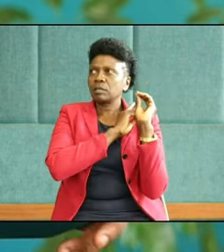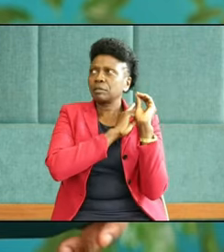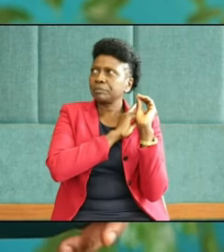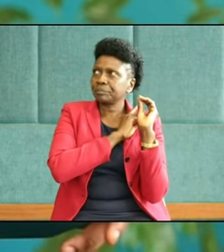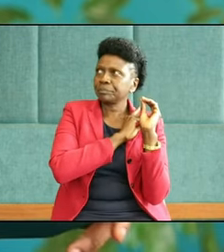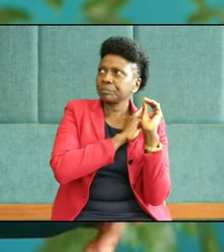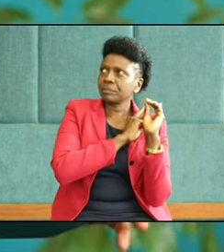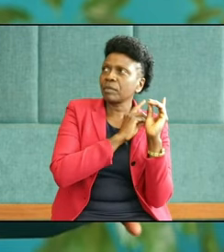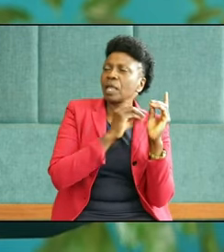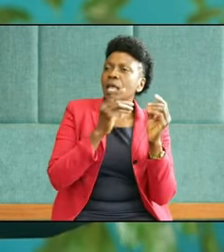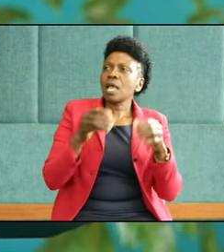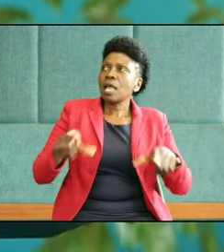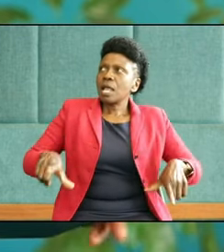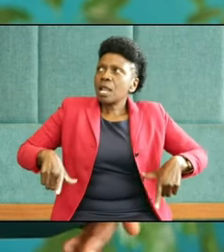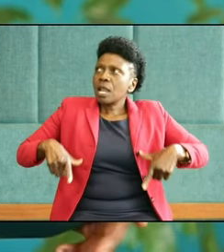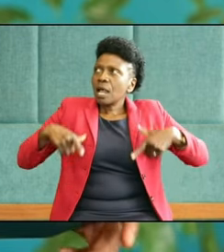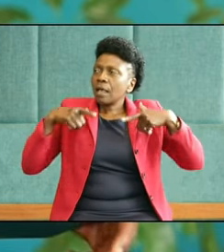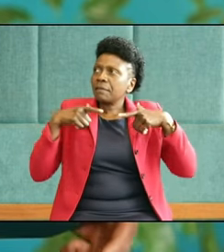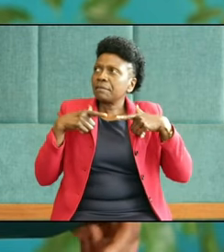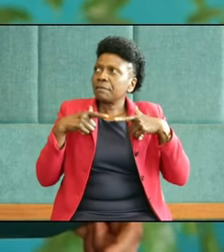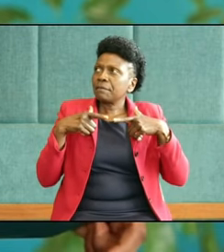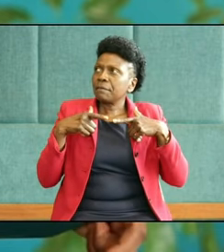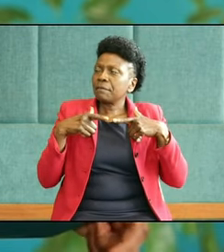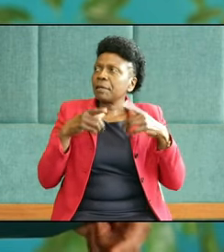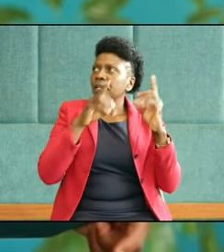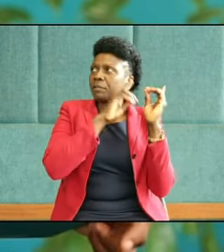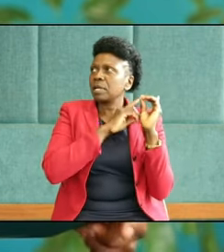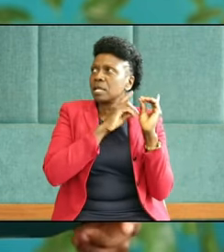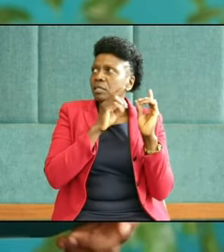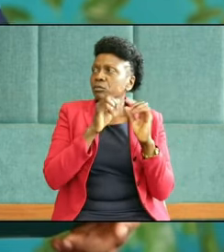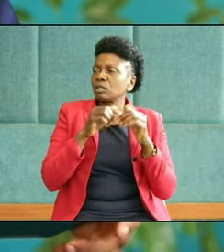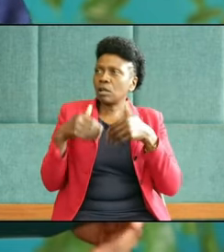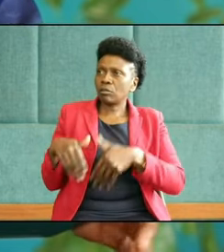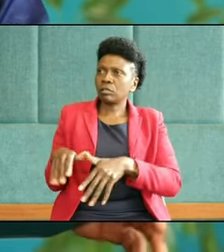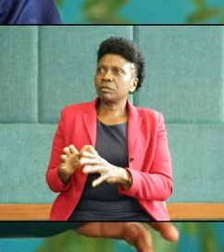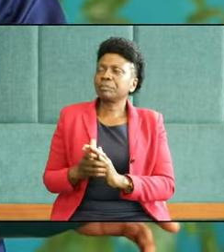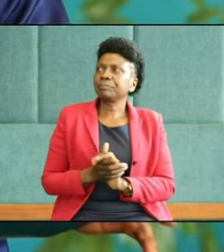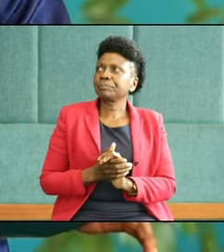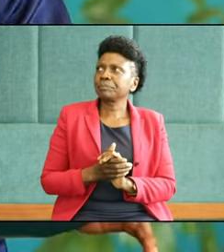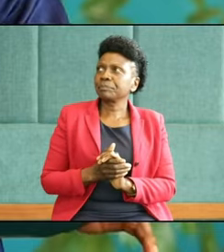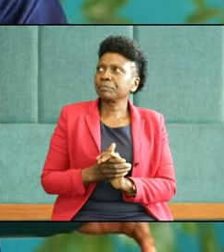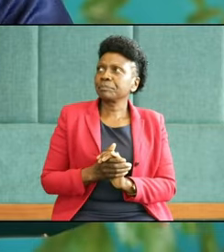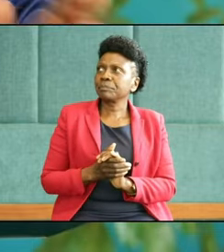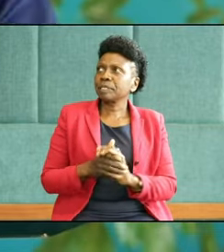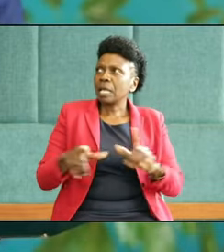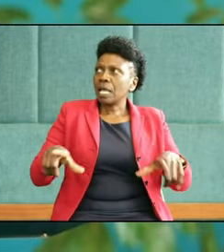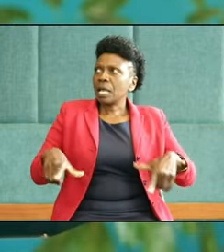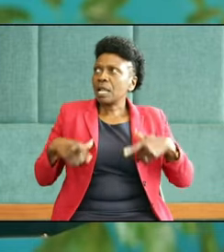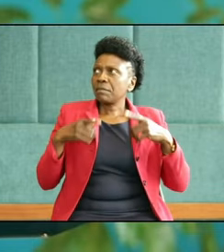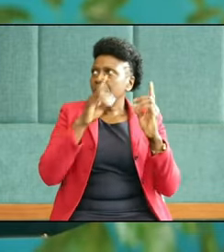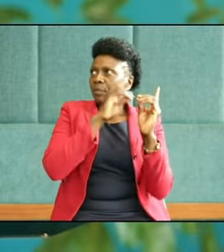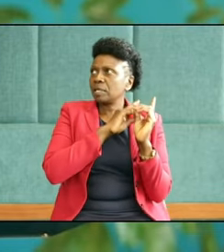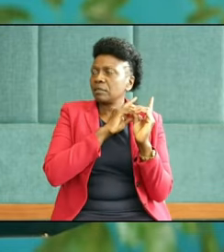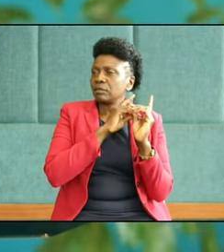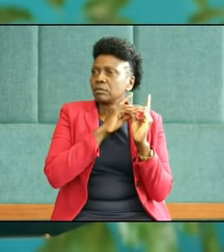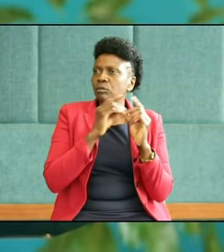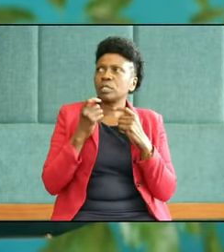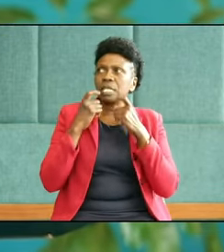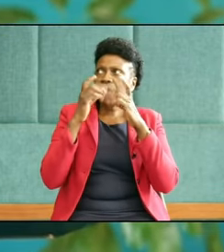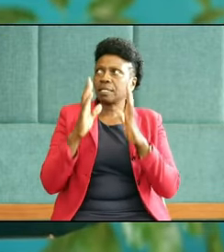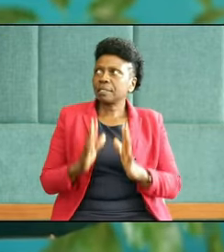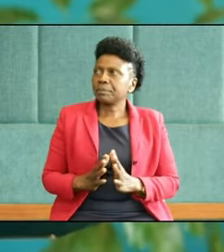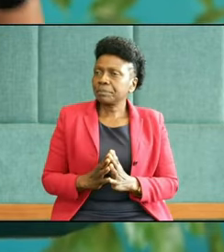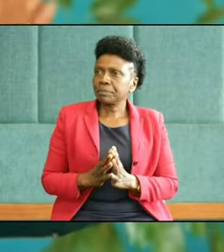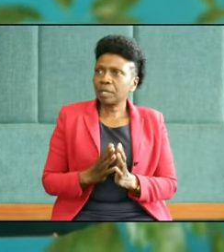A Lifeline to the Lost. Hooked on Hope. Subheading, A Lifeline to the Lost. I'm only going to make two